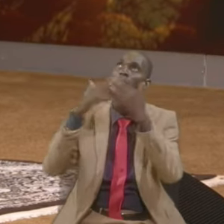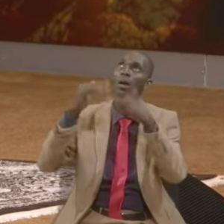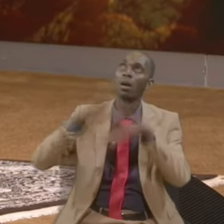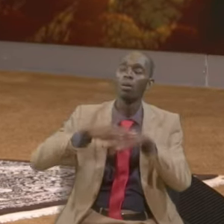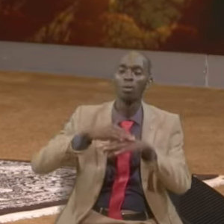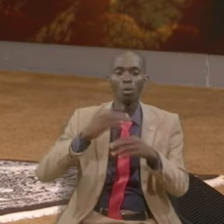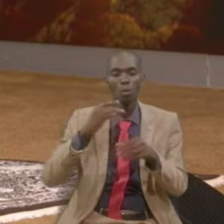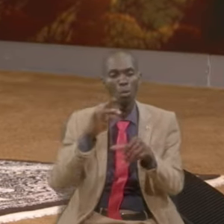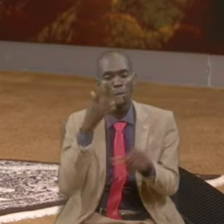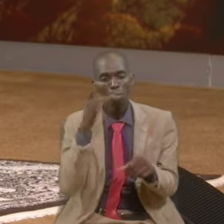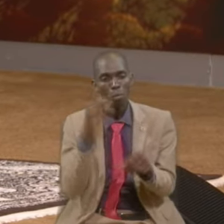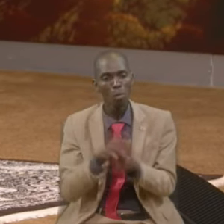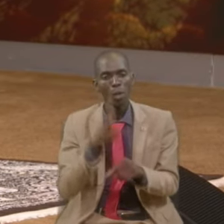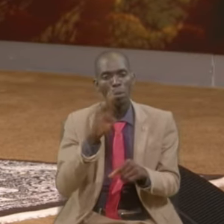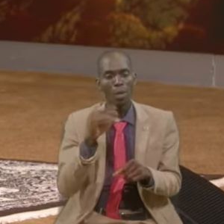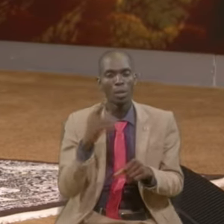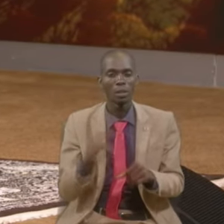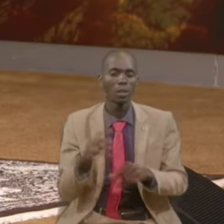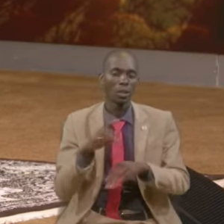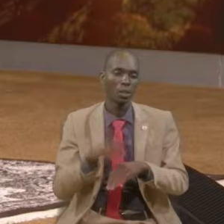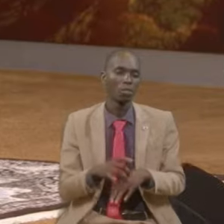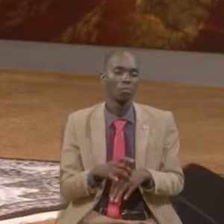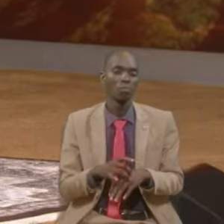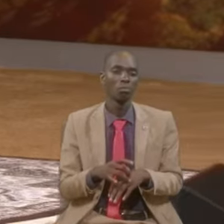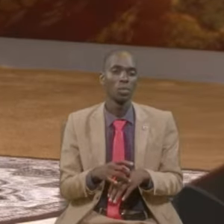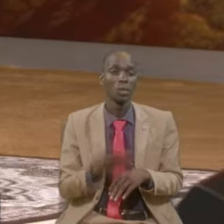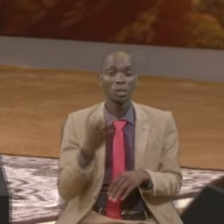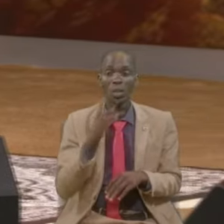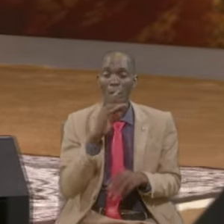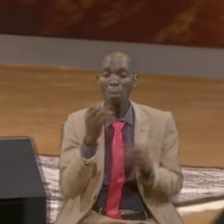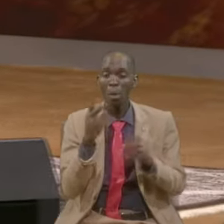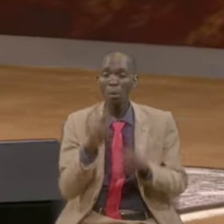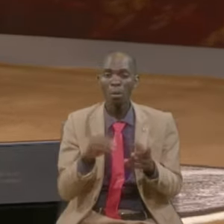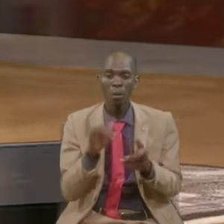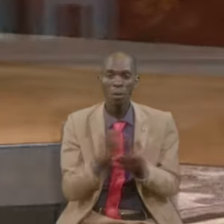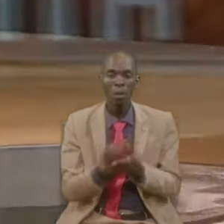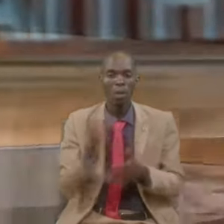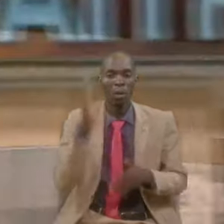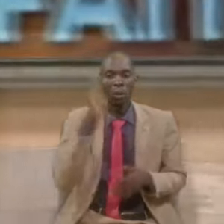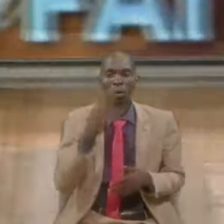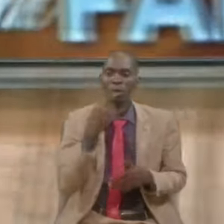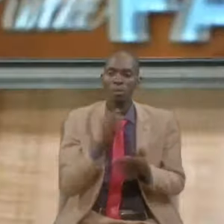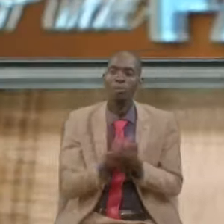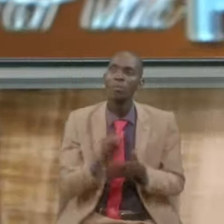the earth. There are people in the habit of saying,